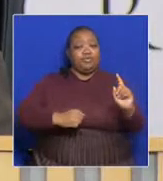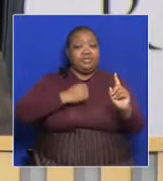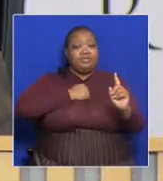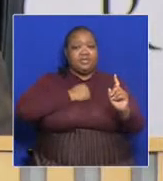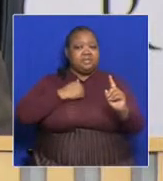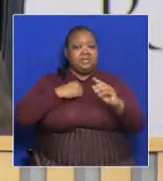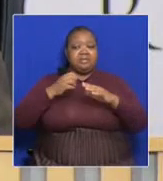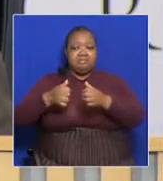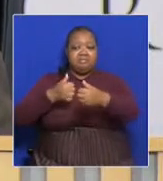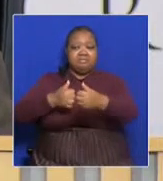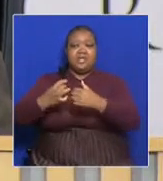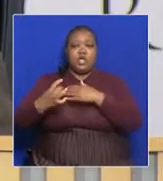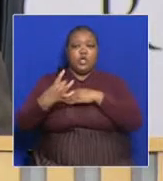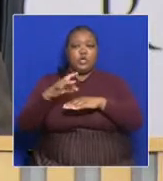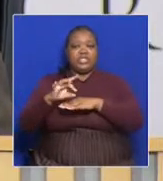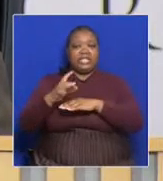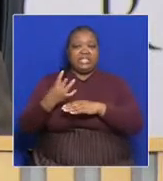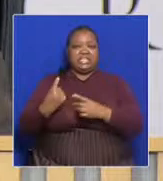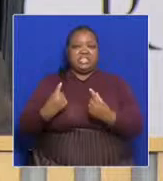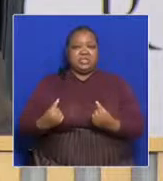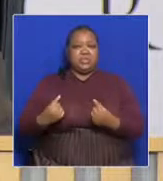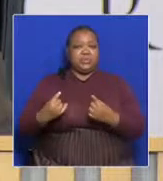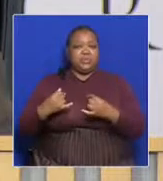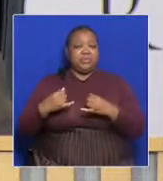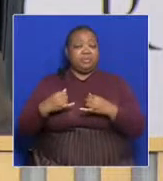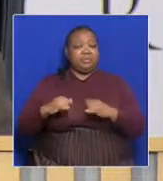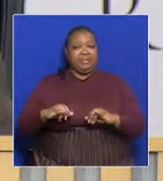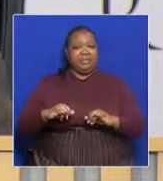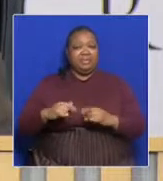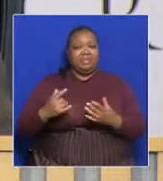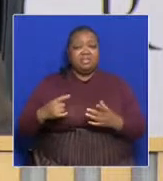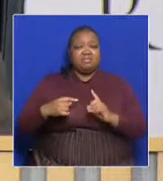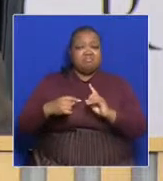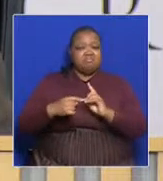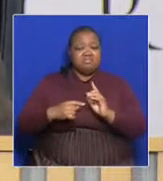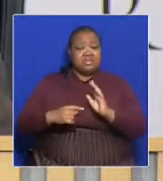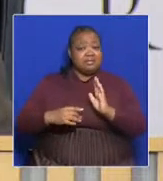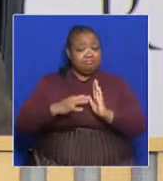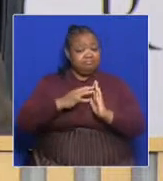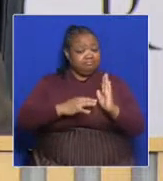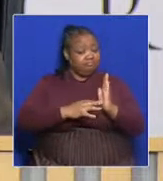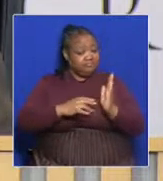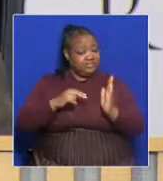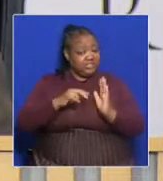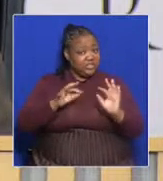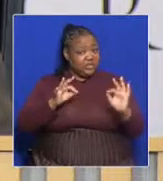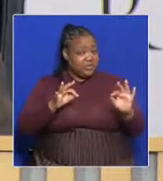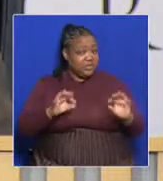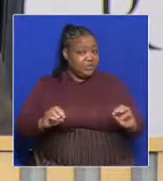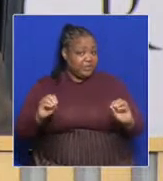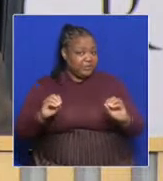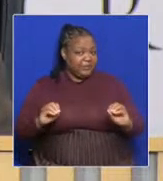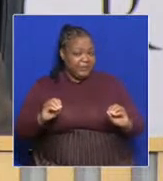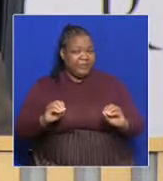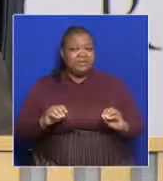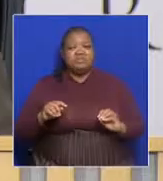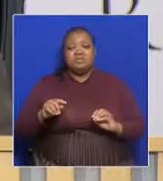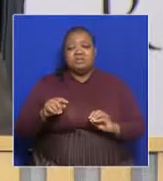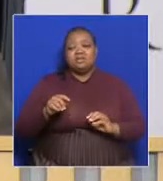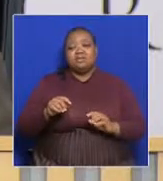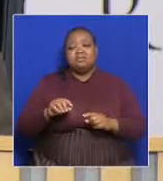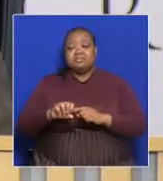say categorically that this is incorrect. And I'll also point out another incorrect statement by